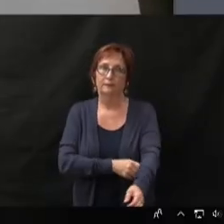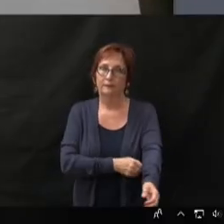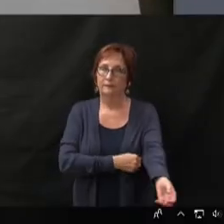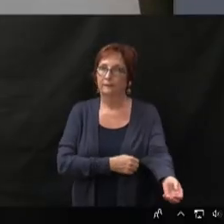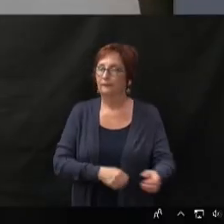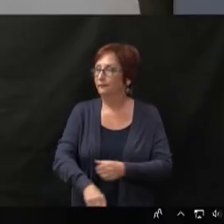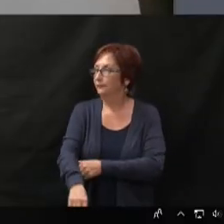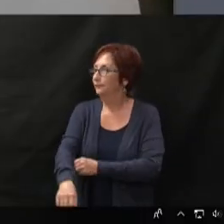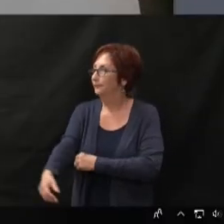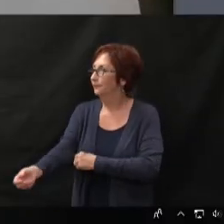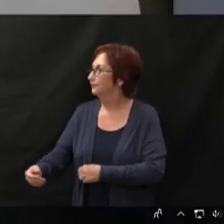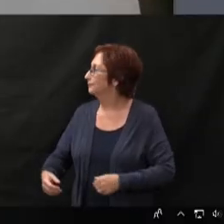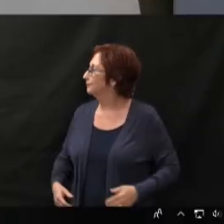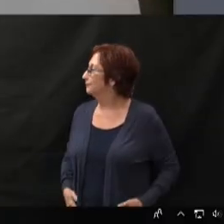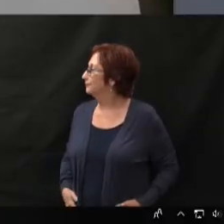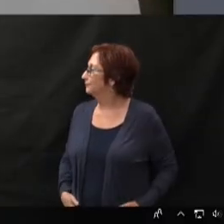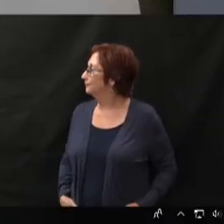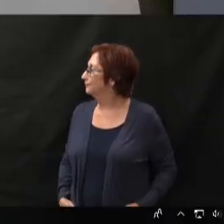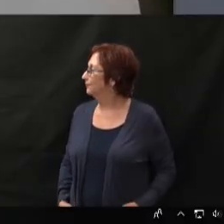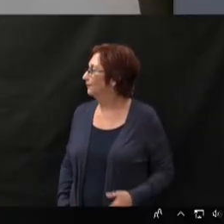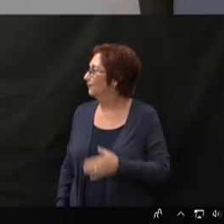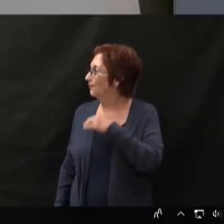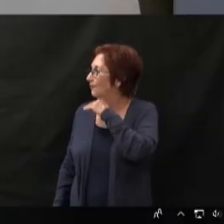try this one.